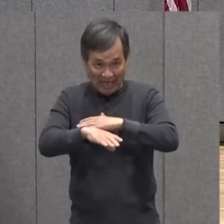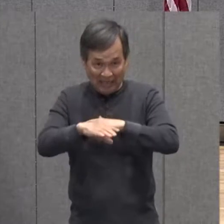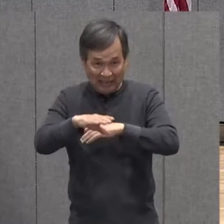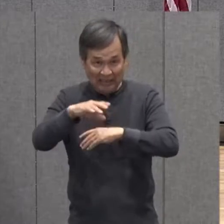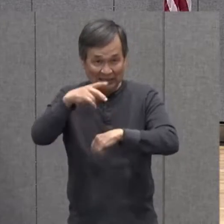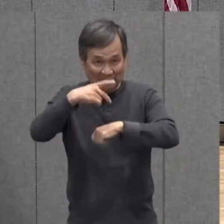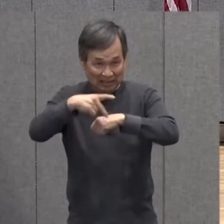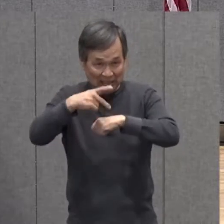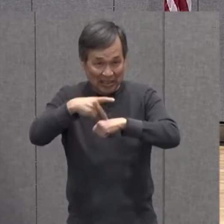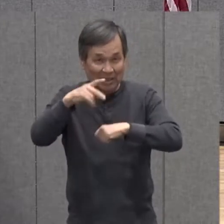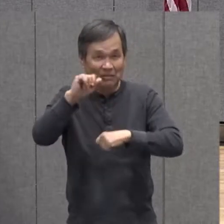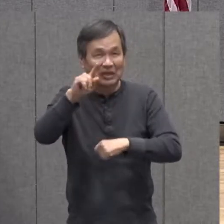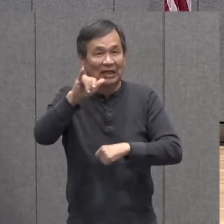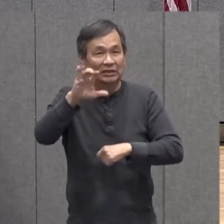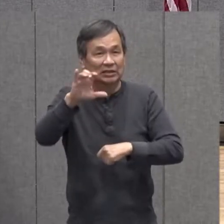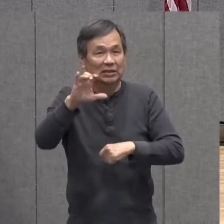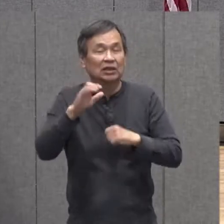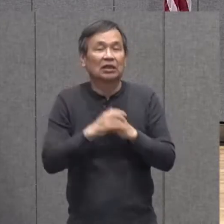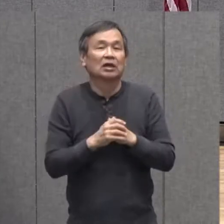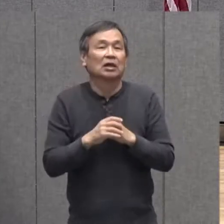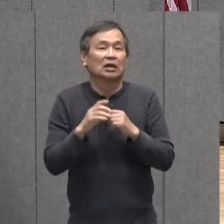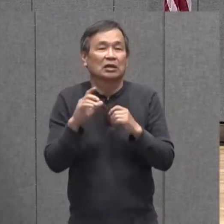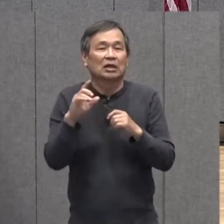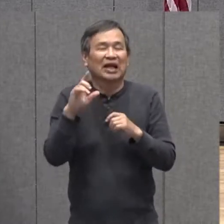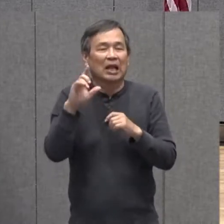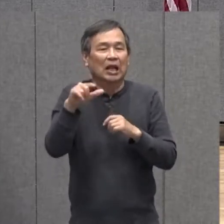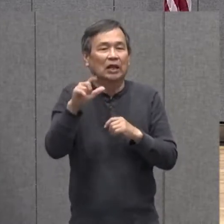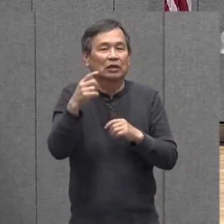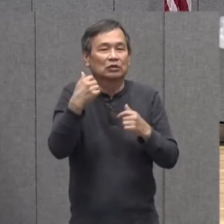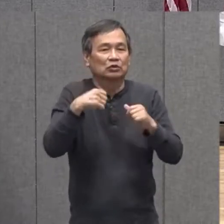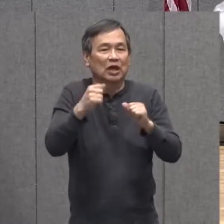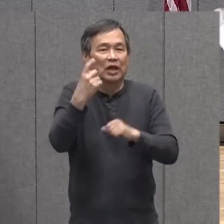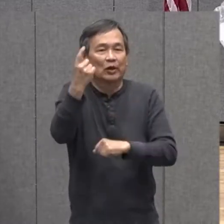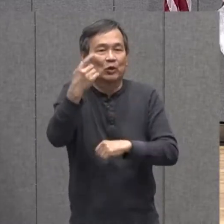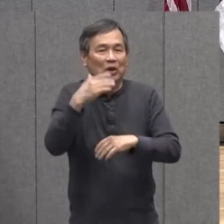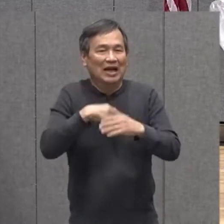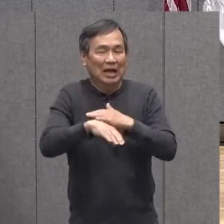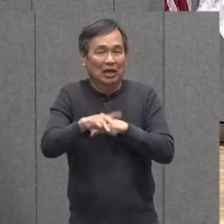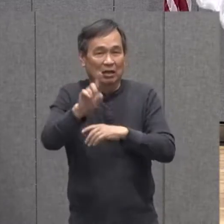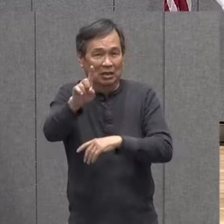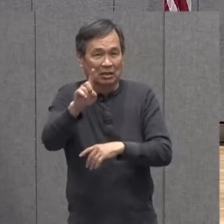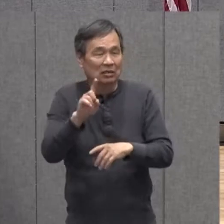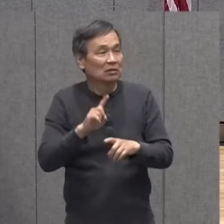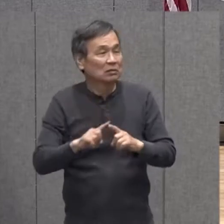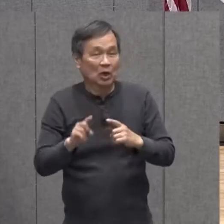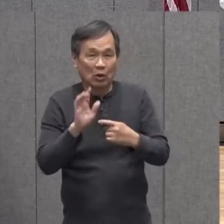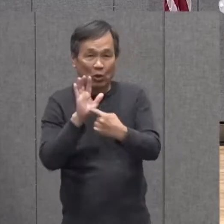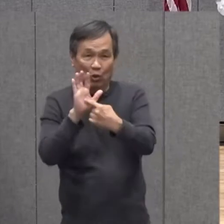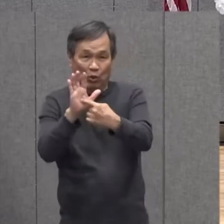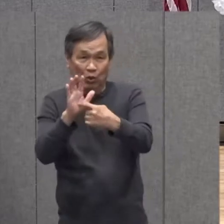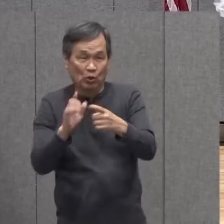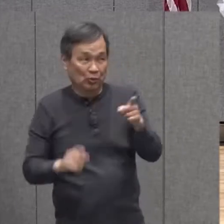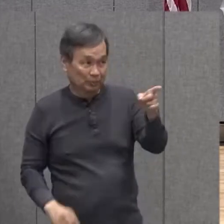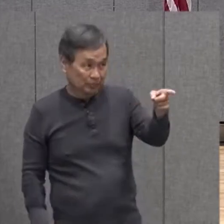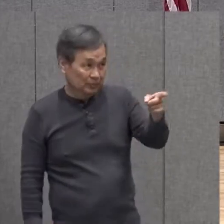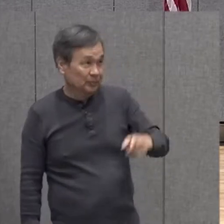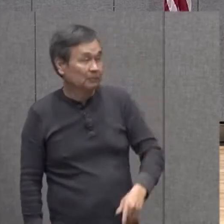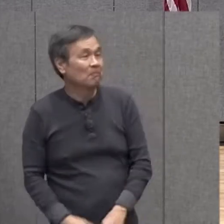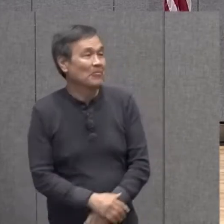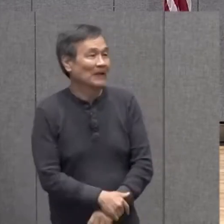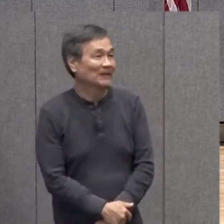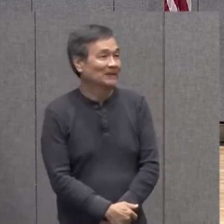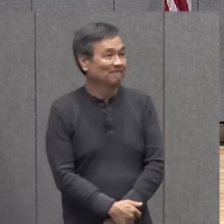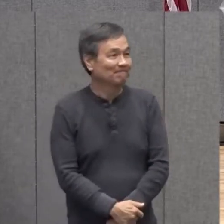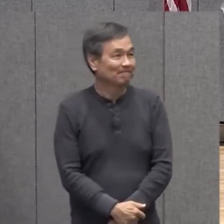not quite juggling yet. We'll get to one-handed juggling in a few minutes. Todavía no es malabarismo porque estamos usando igual número de bolsas que las manos